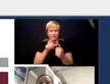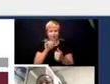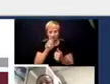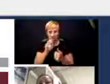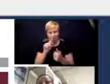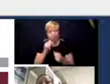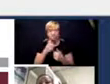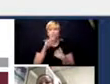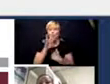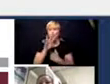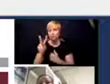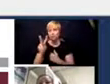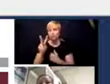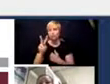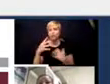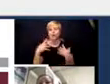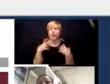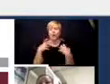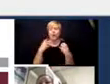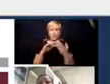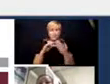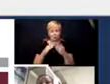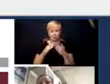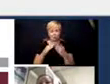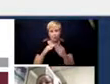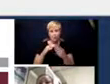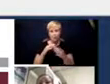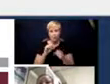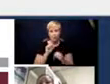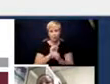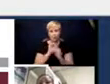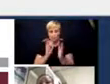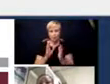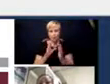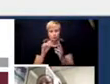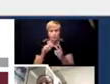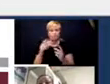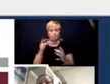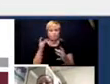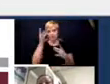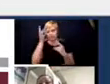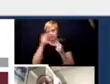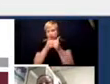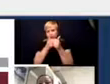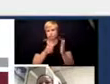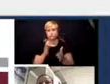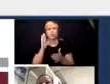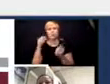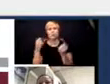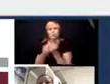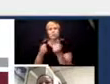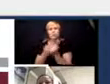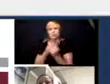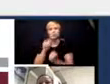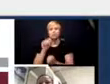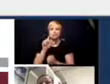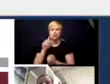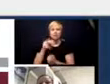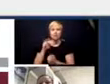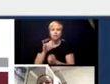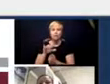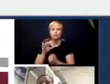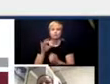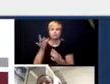community health workers and field contact tracers. We will also be supporting the telephonic contact tracing with